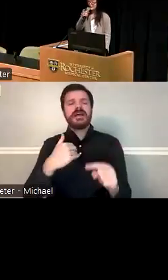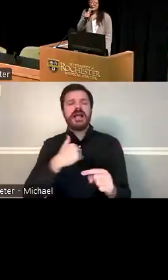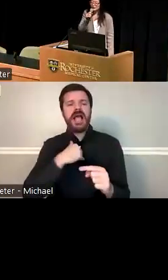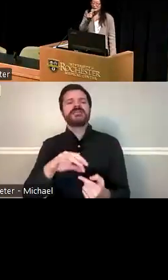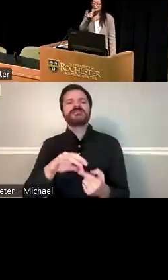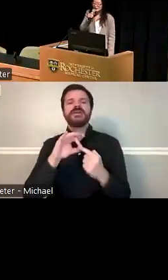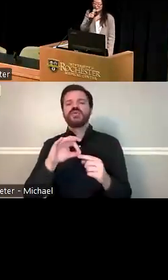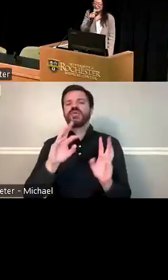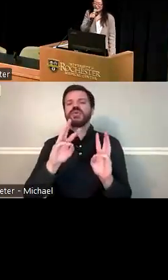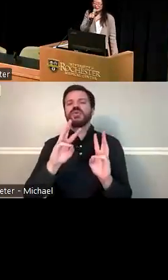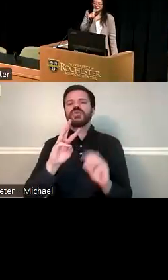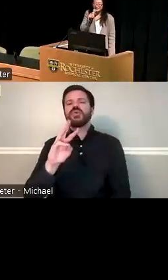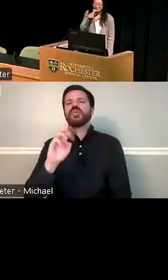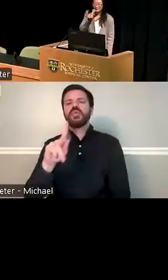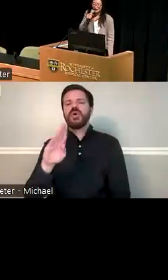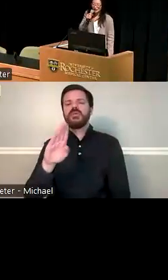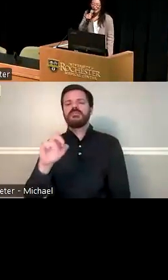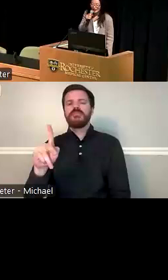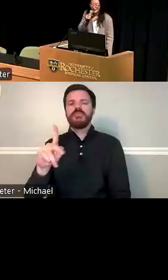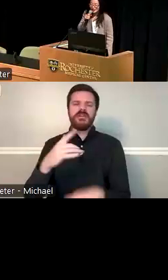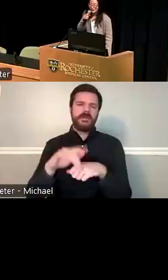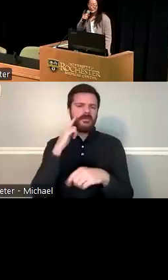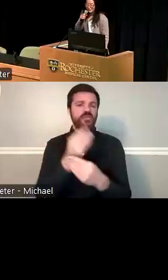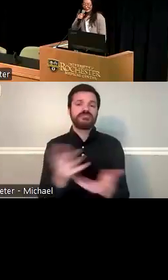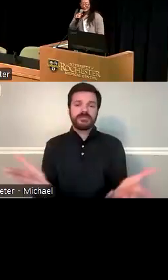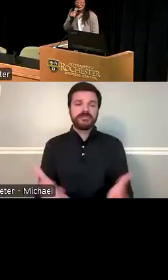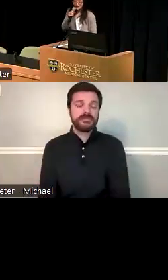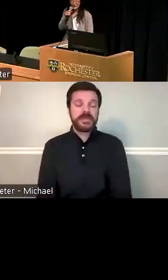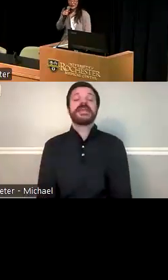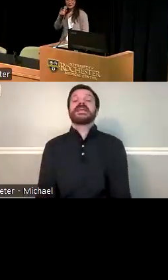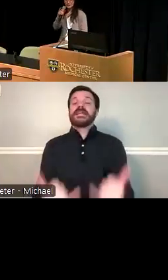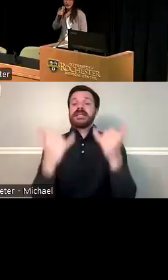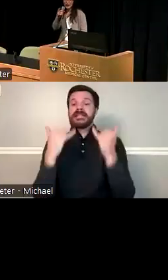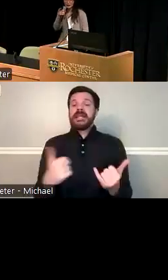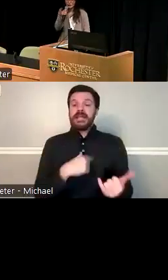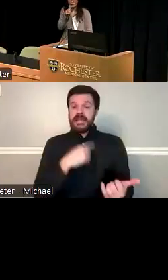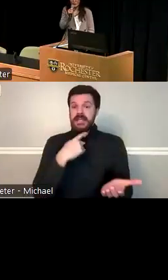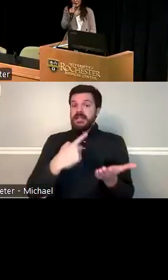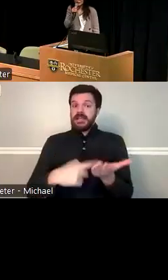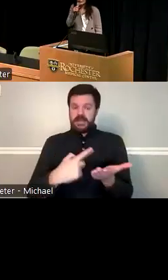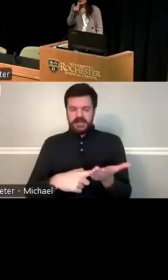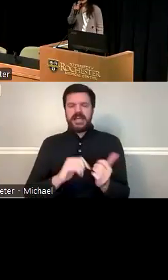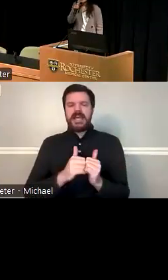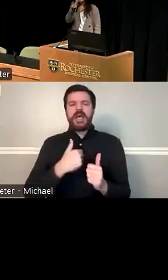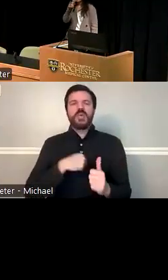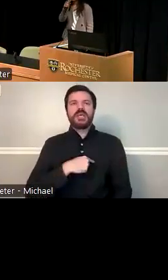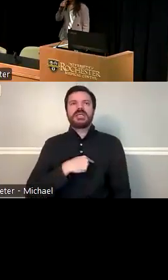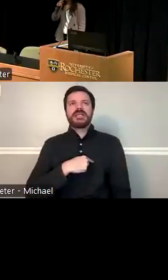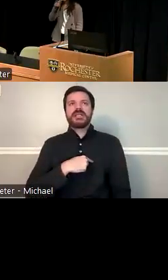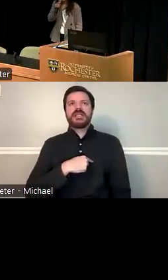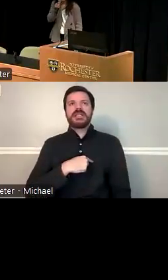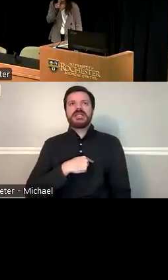workbook available too for dissemination. So now I'm going to talk about how we have